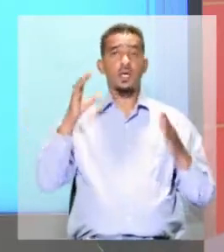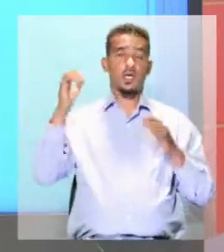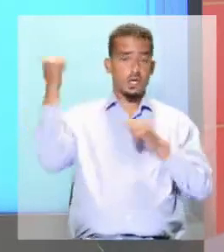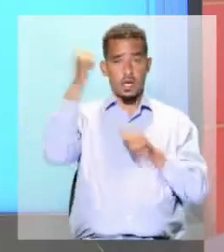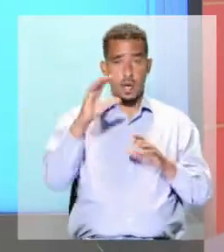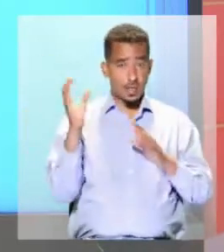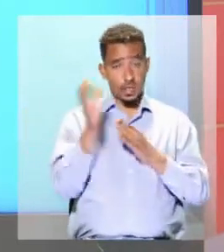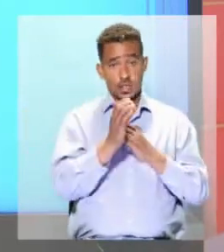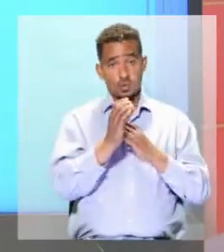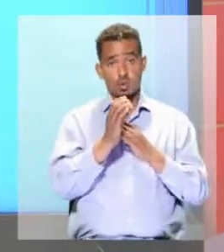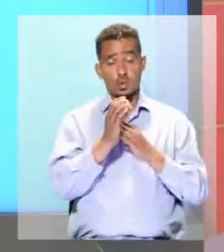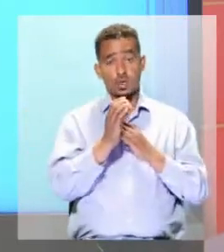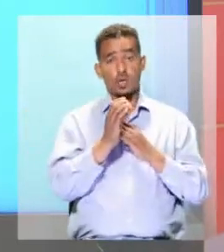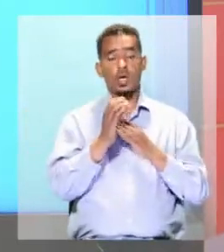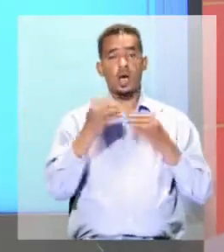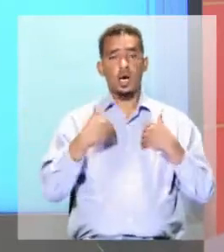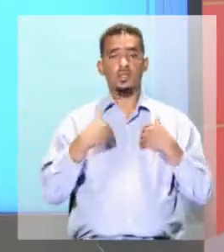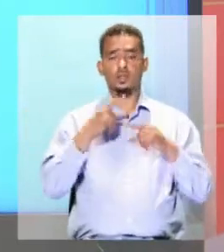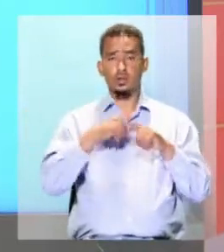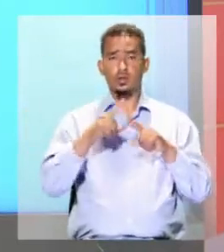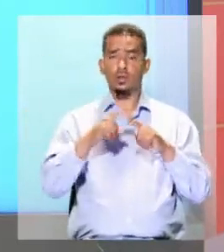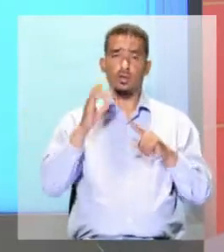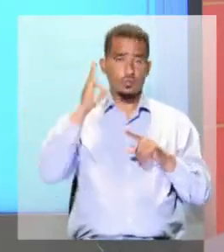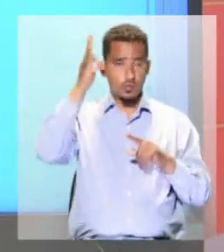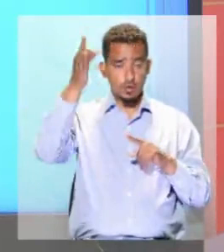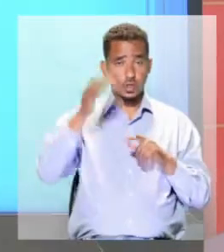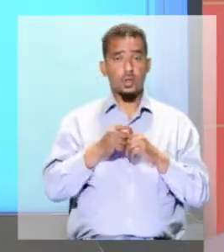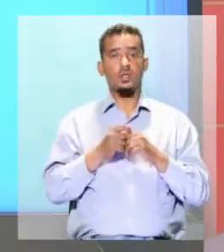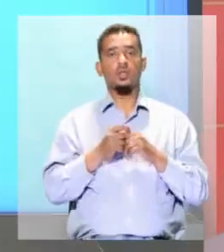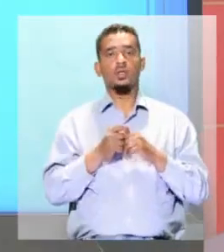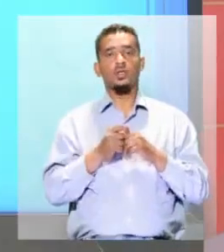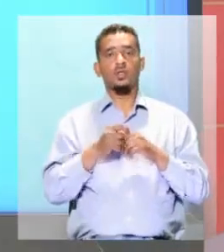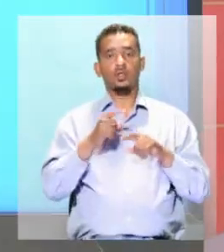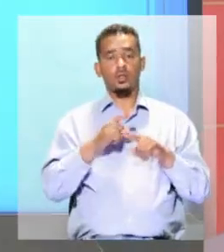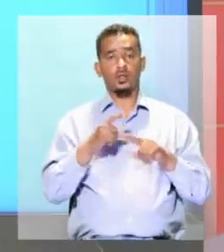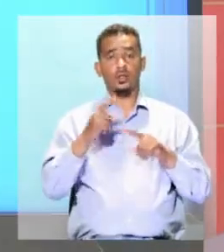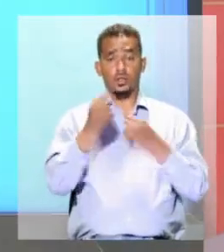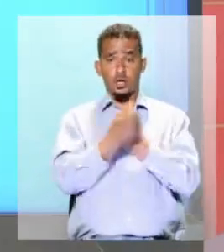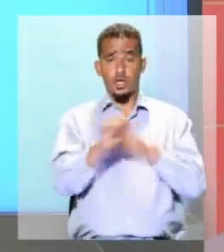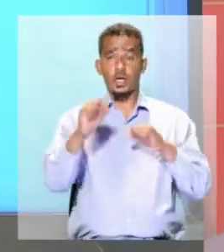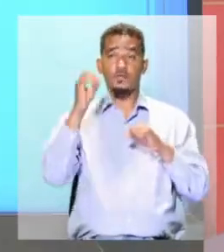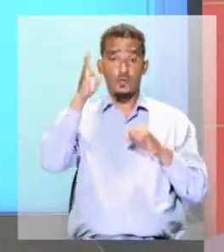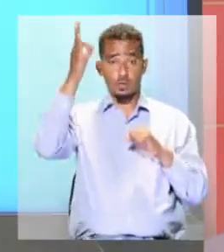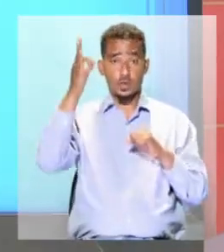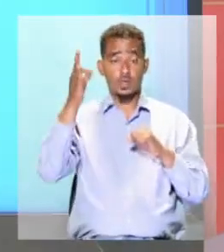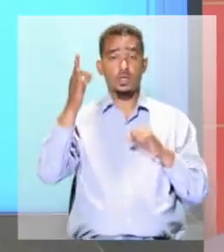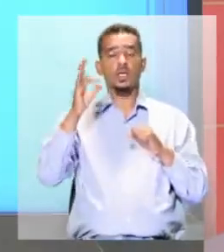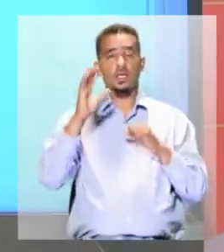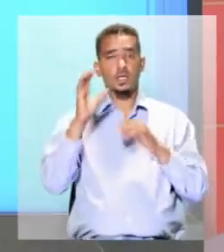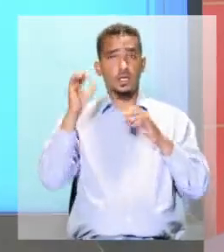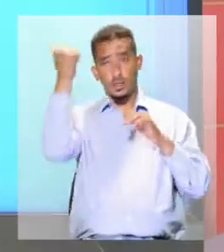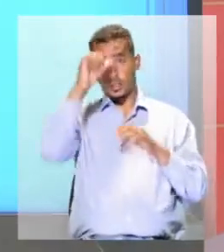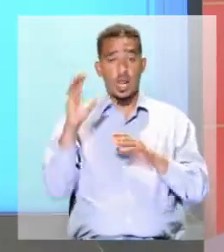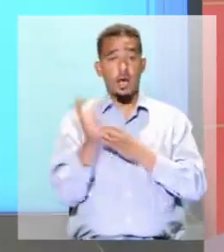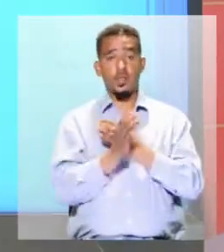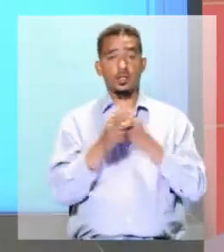zone. Africa has a diverse relief feature. The diverse relief feature results in diverse climate. Because